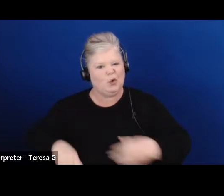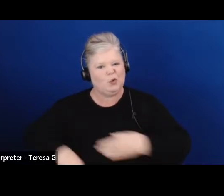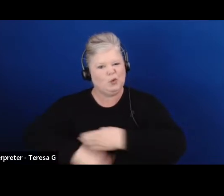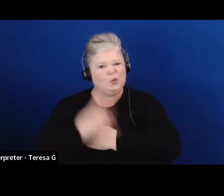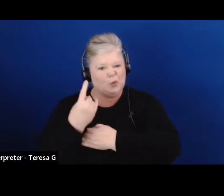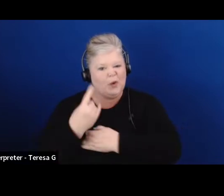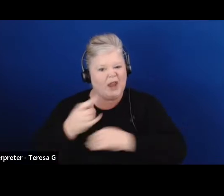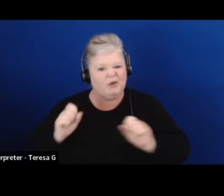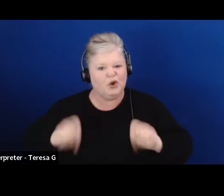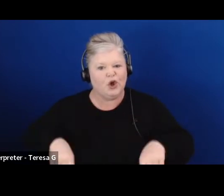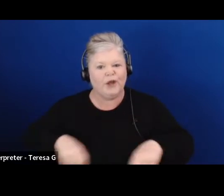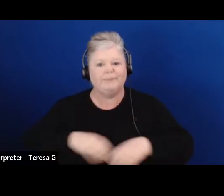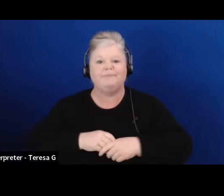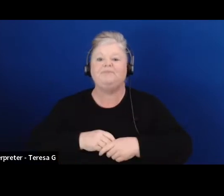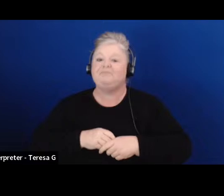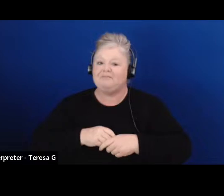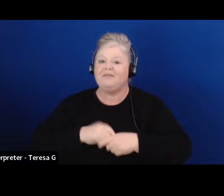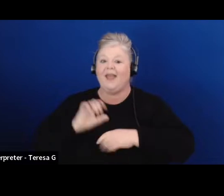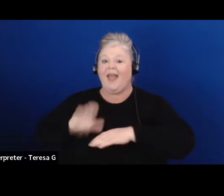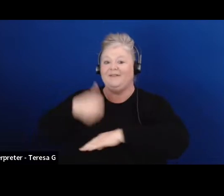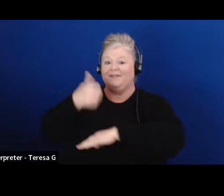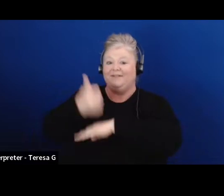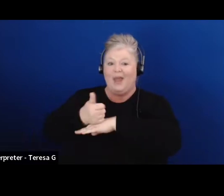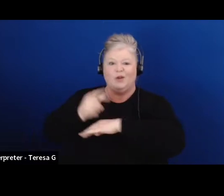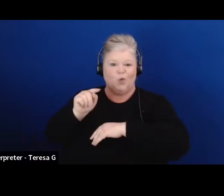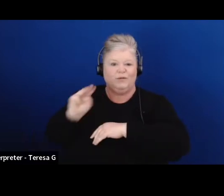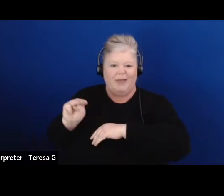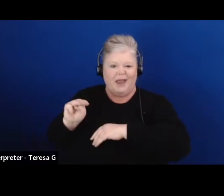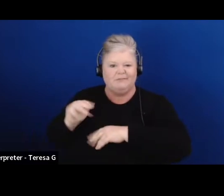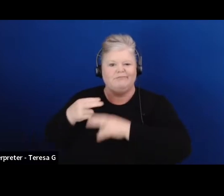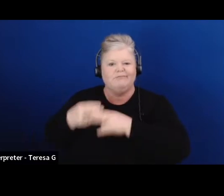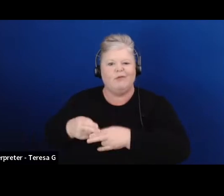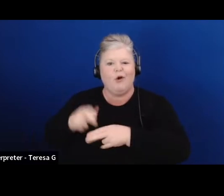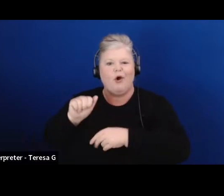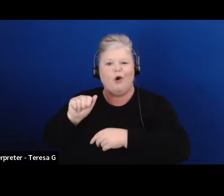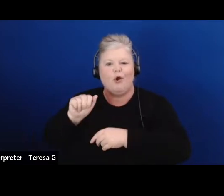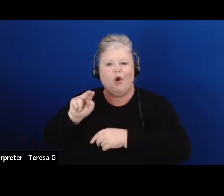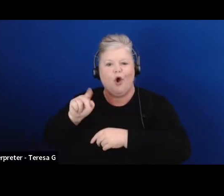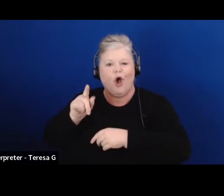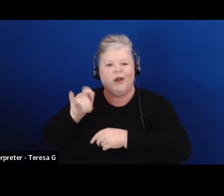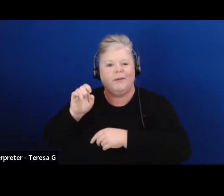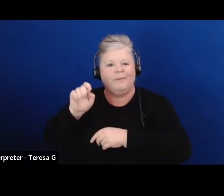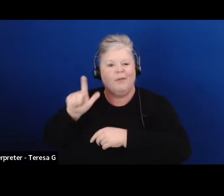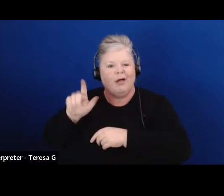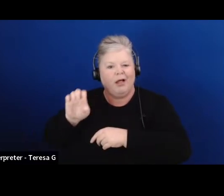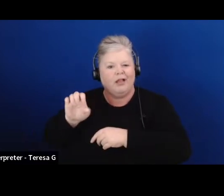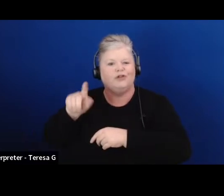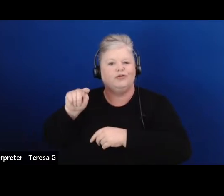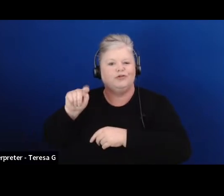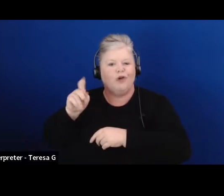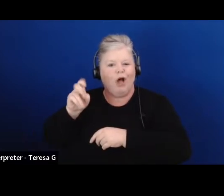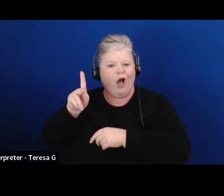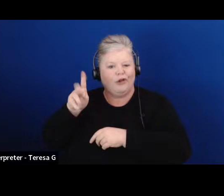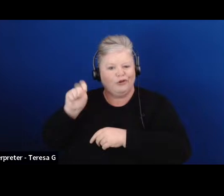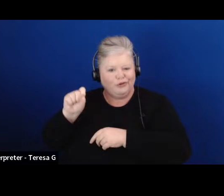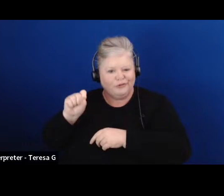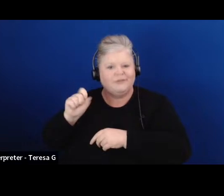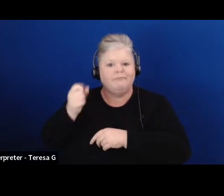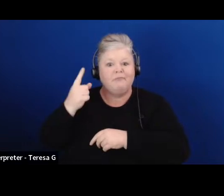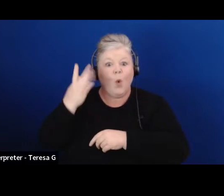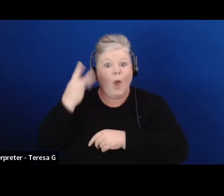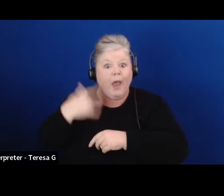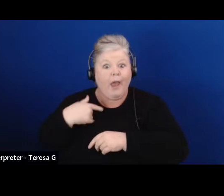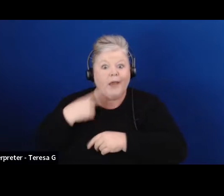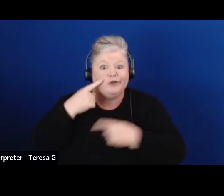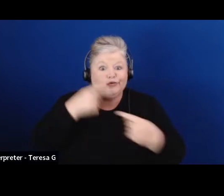founded Audible Talkers in 2019 because I was having trouble hearing the speakers in another Toastmasters club of